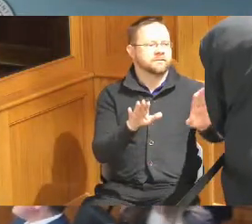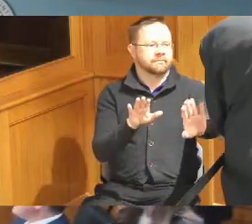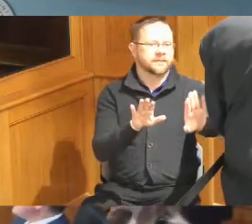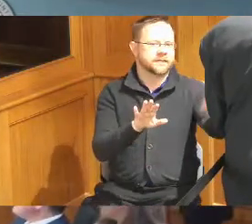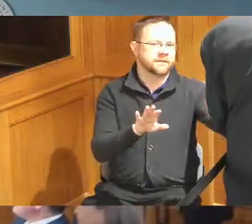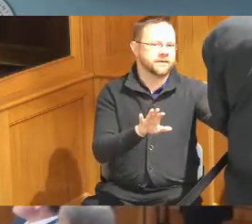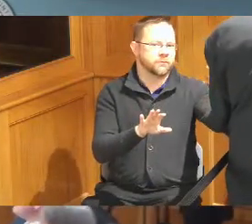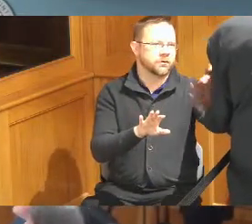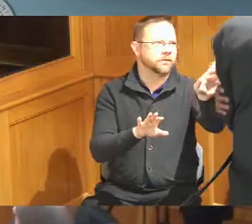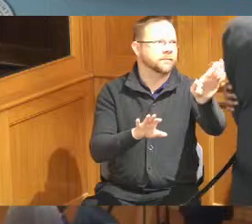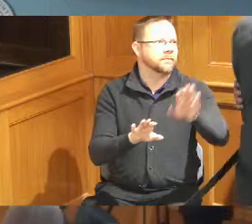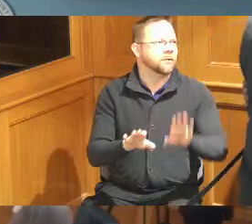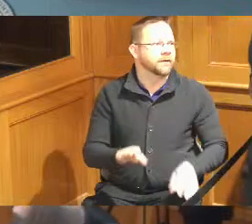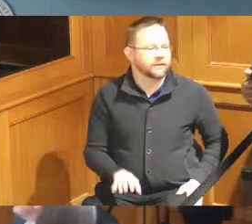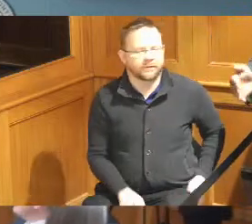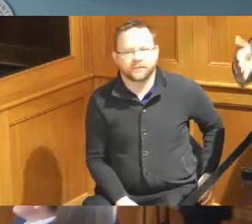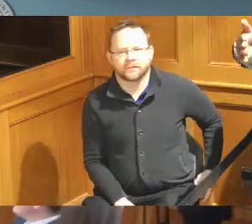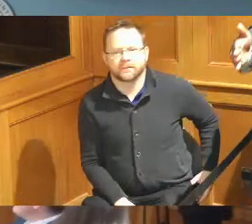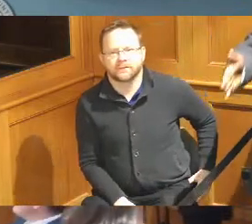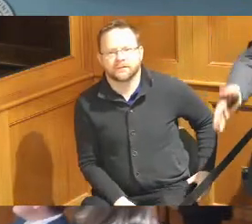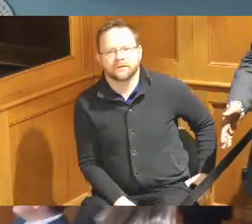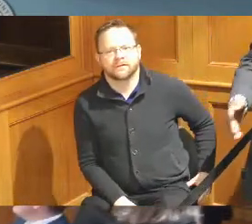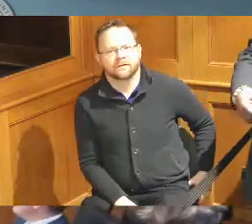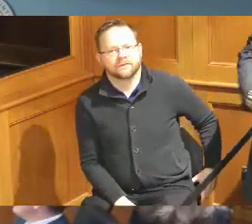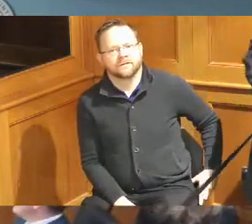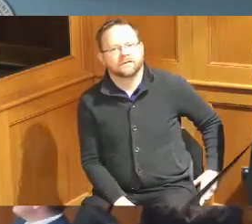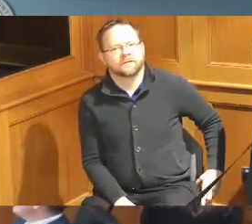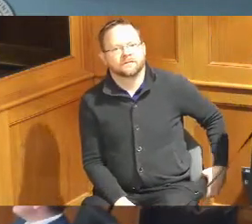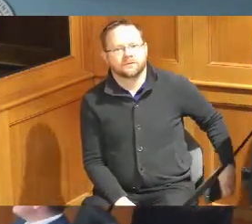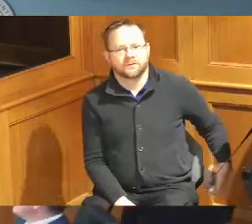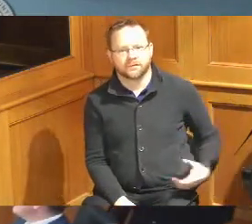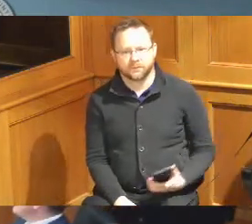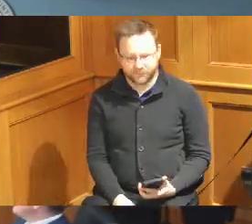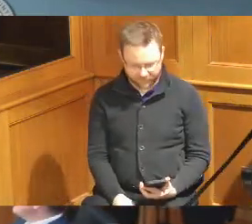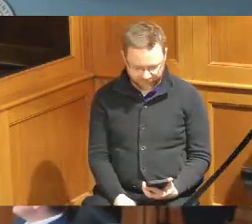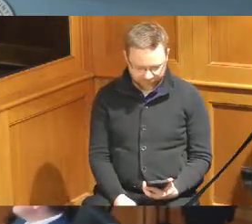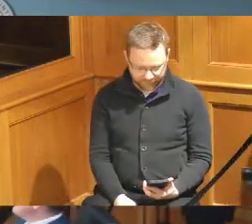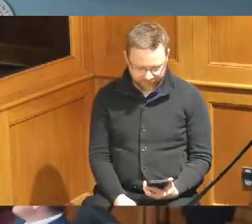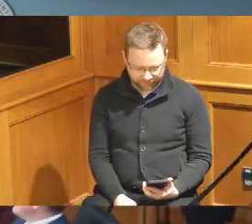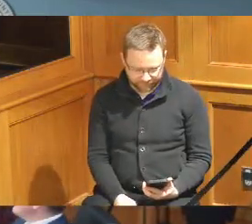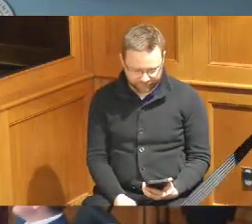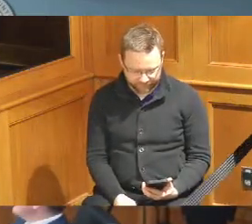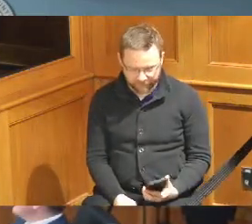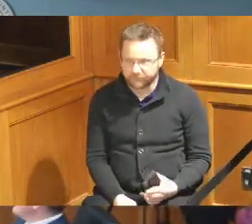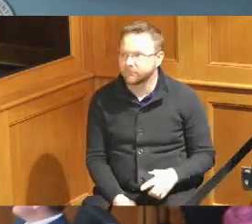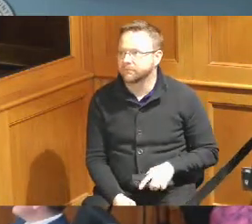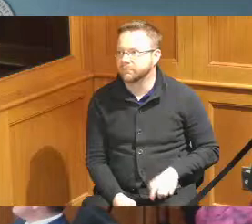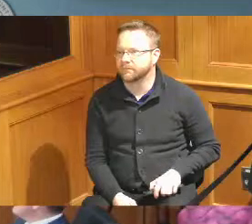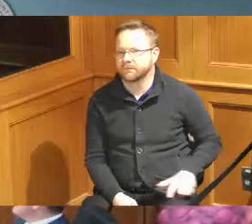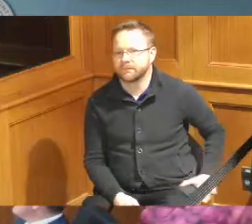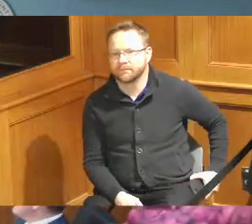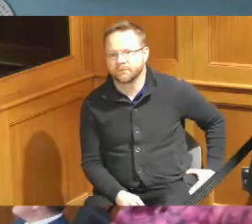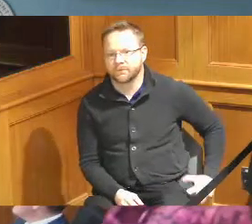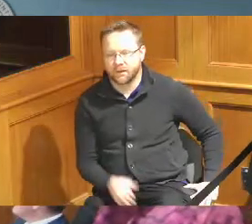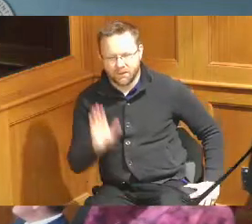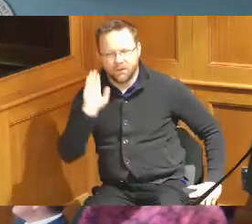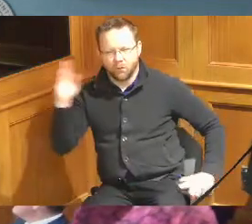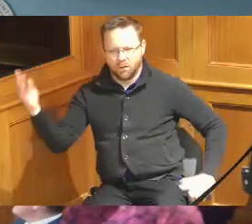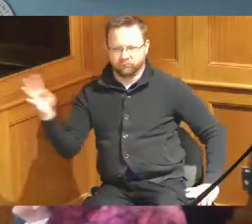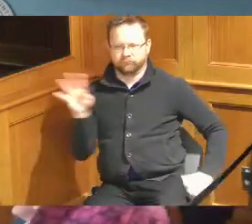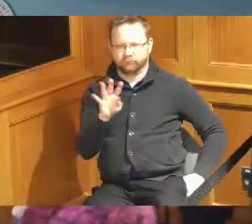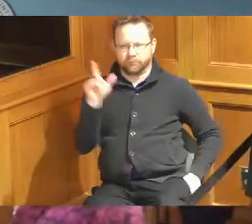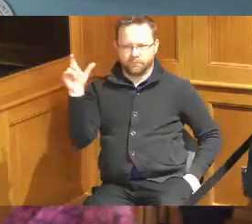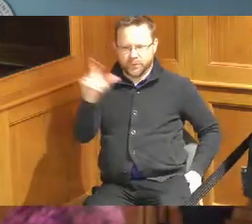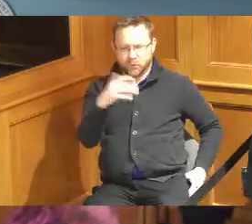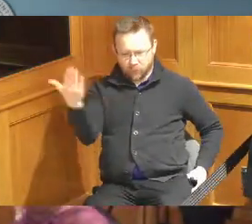I'm sorry. Oh, okay. Anna told me that before we got going. Okay, they're gonna come around. Come